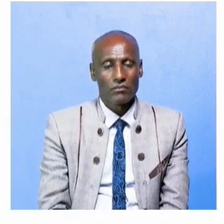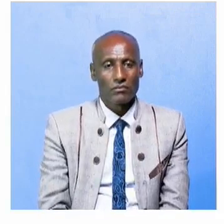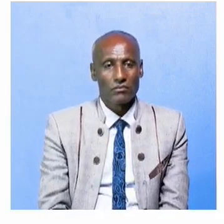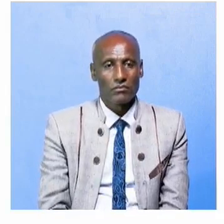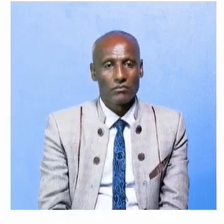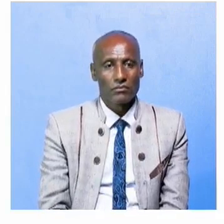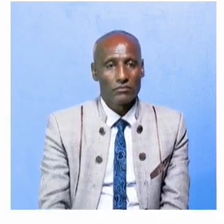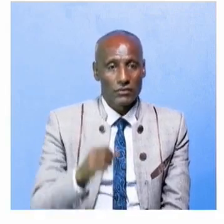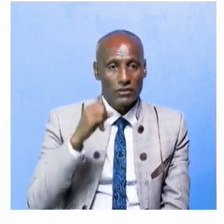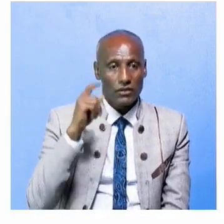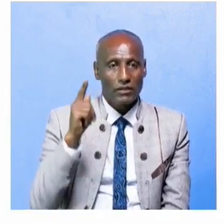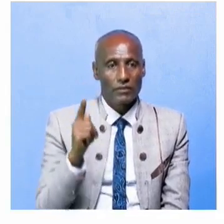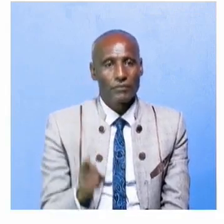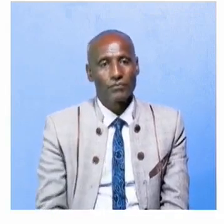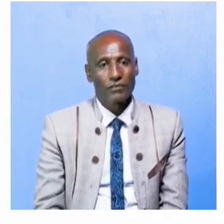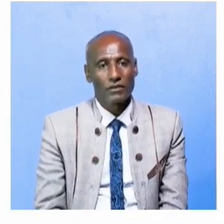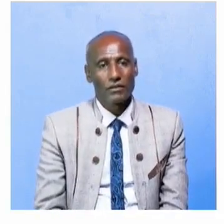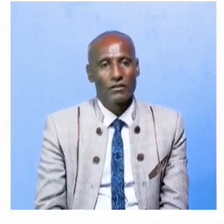Okay.